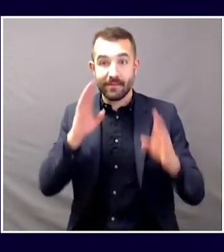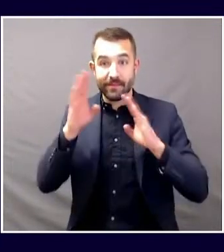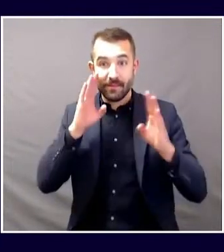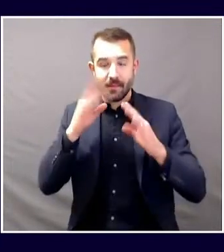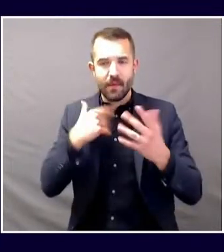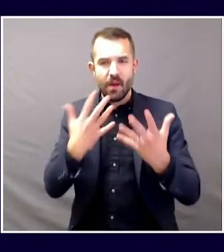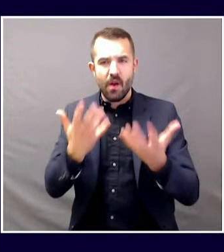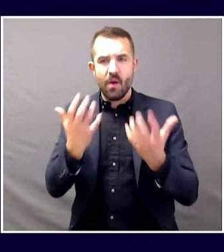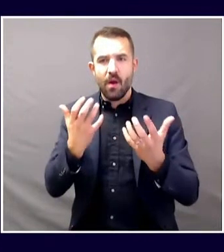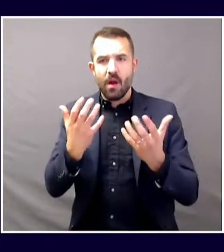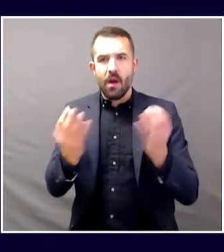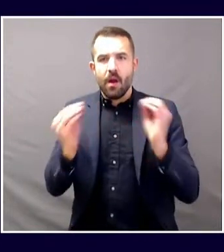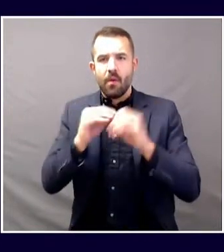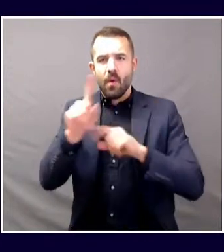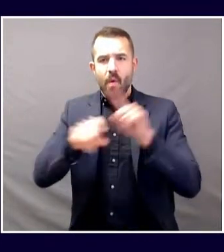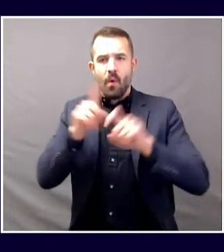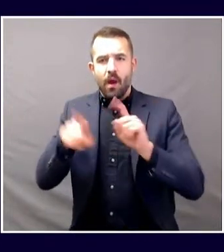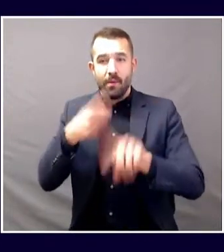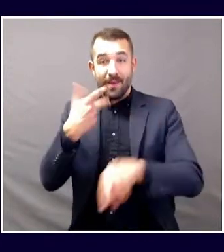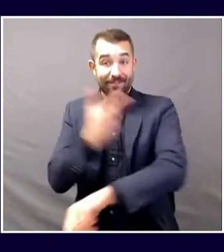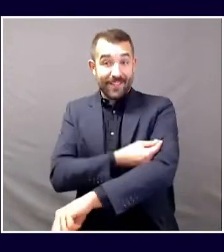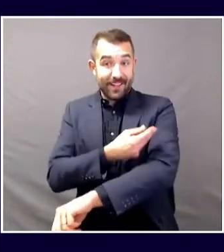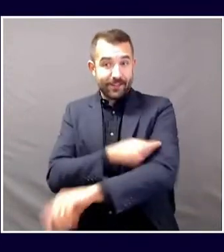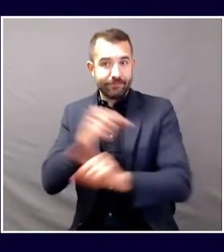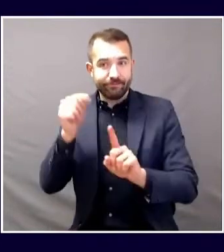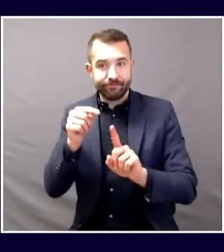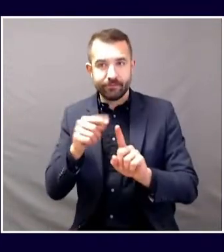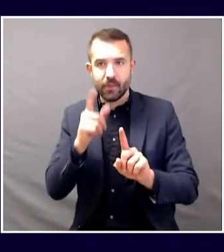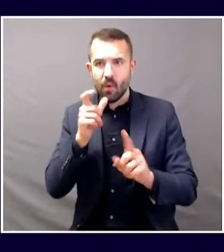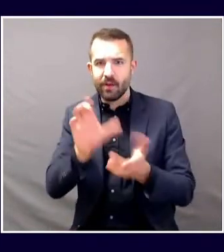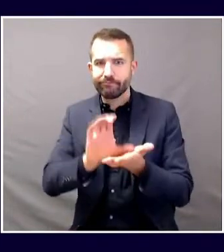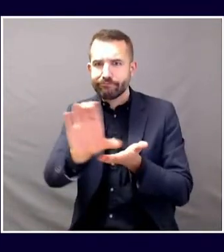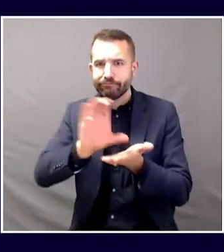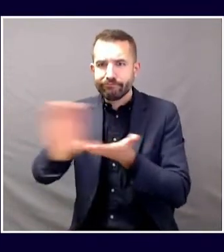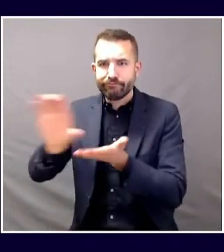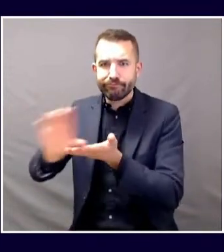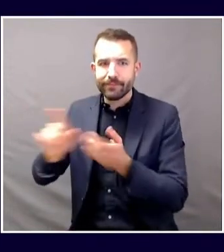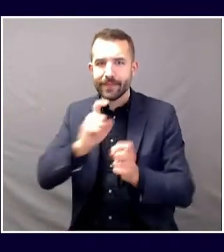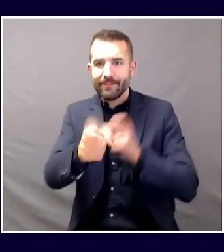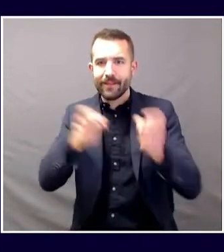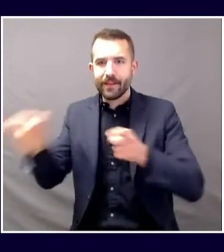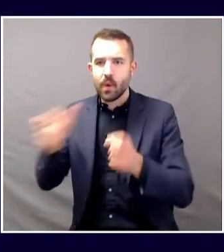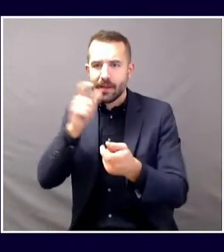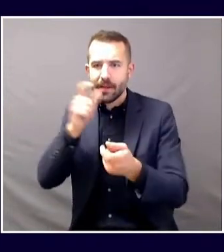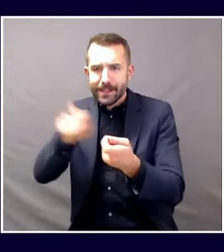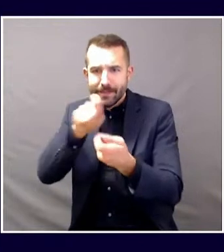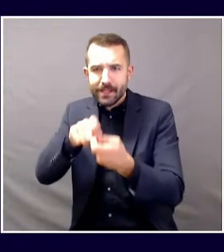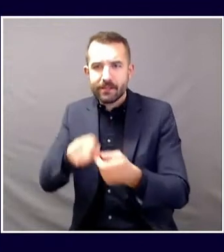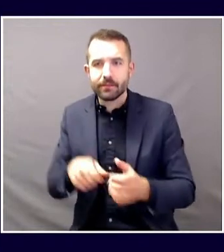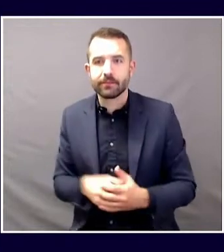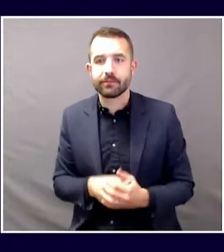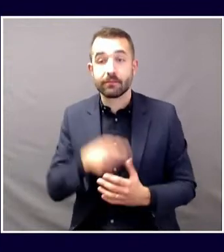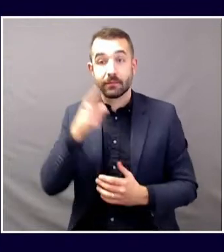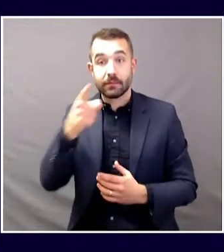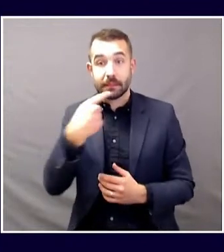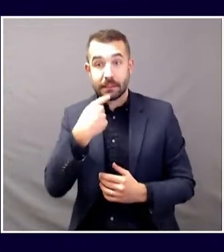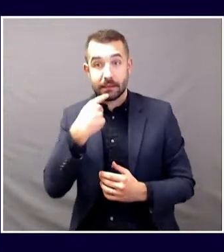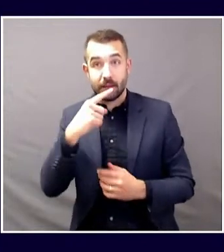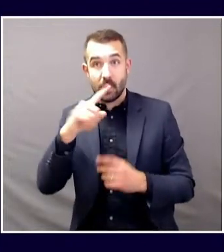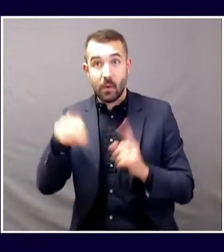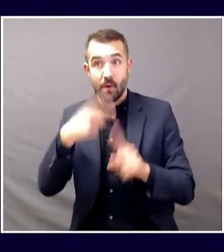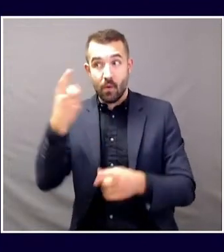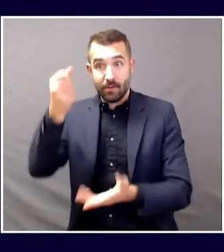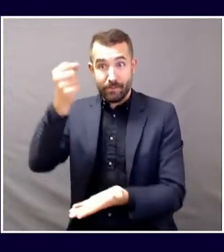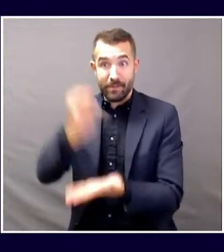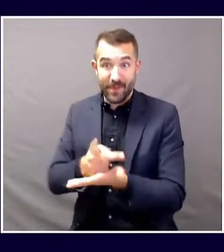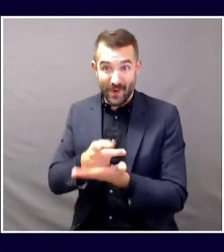vaccine distribution. And you said when a COVID vaccine is approved, healthcare workers will be some of the first people in